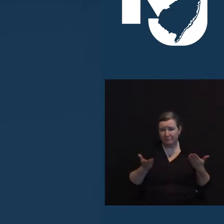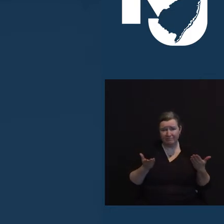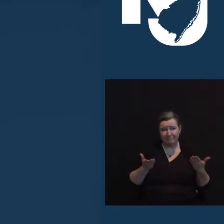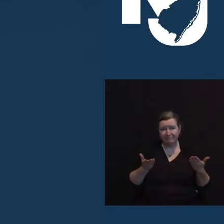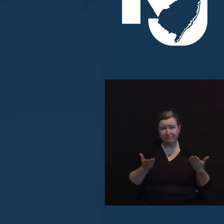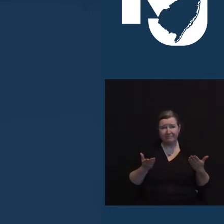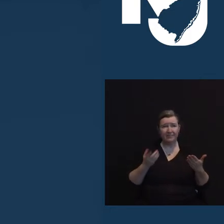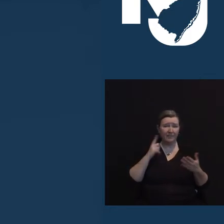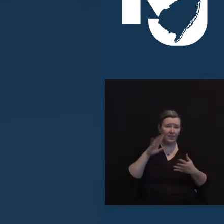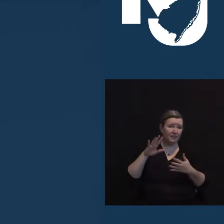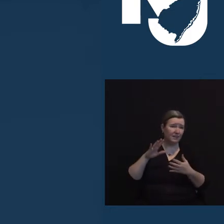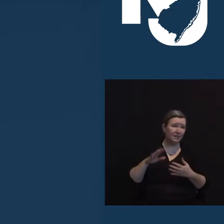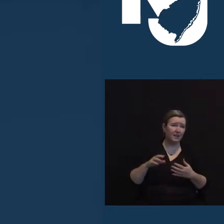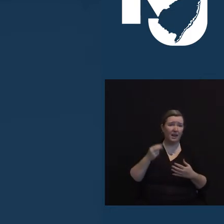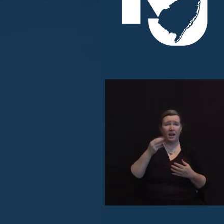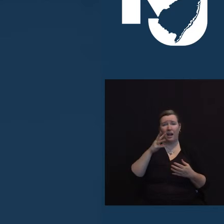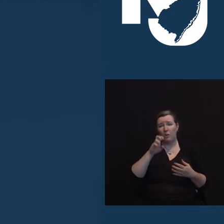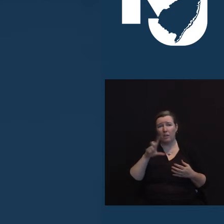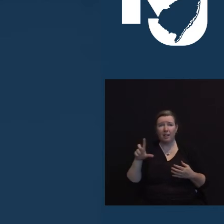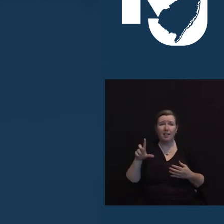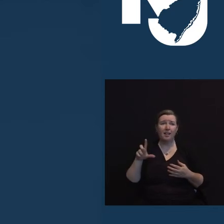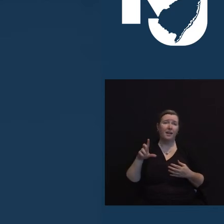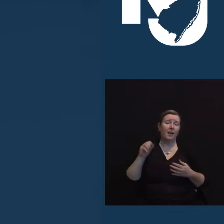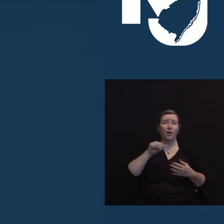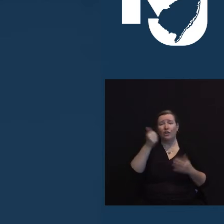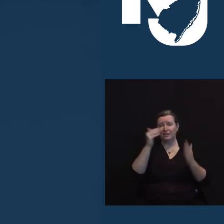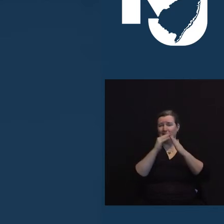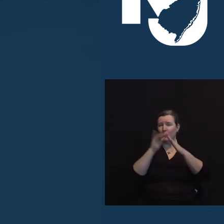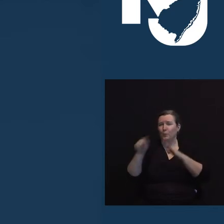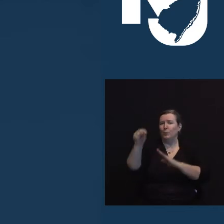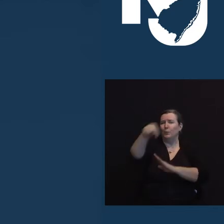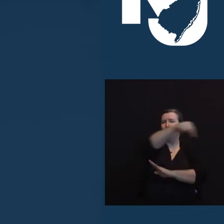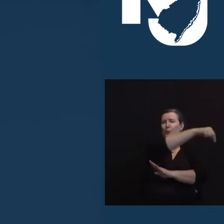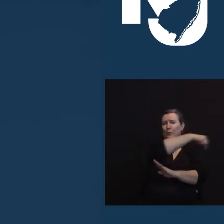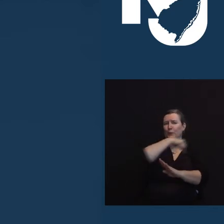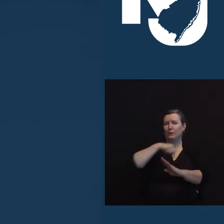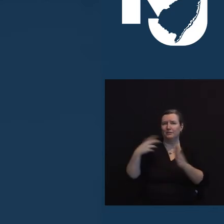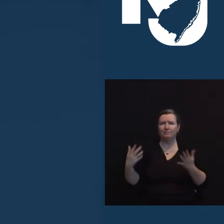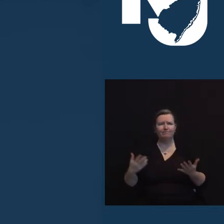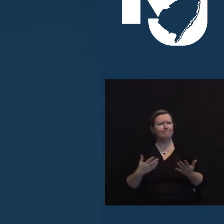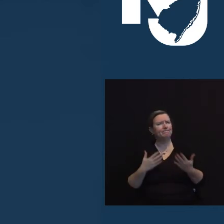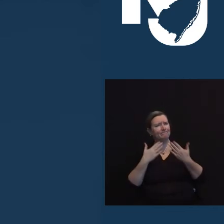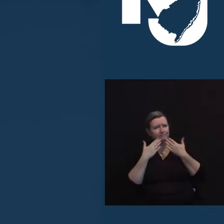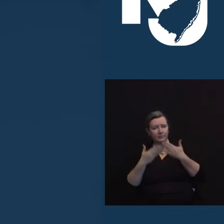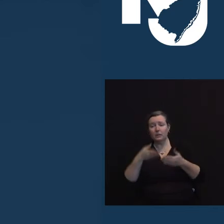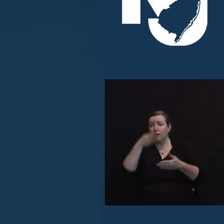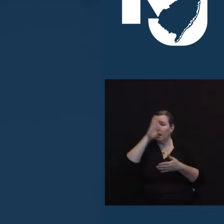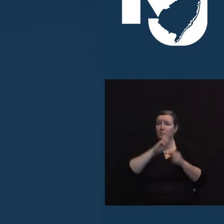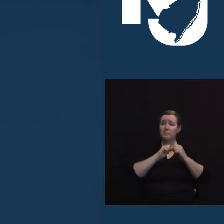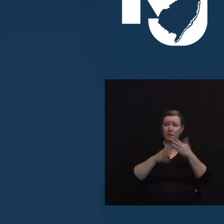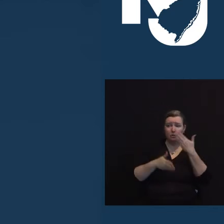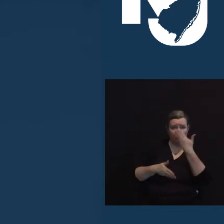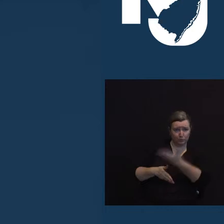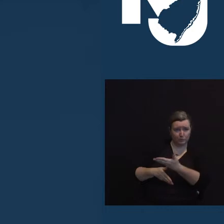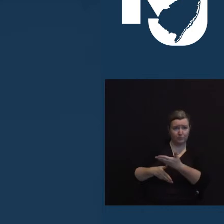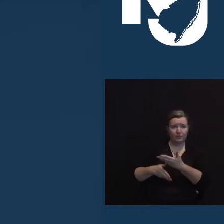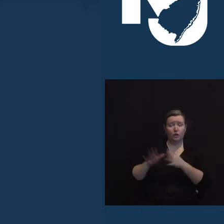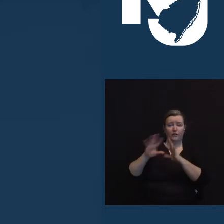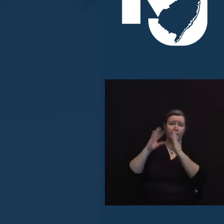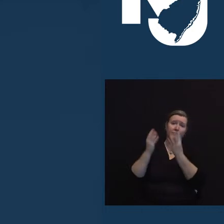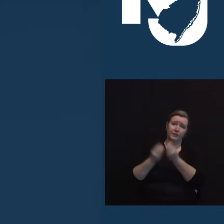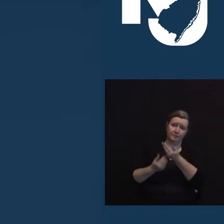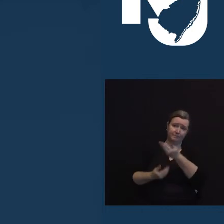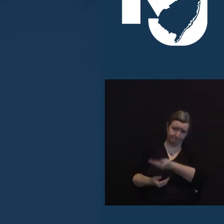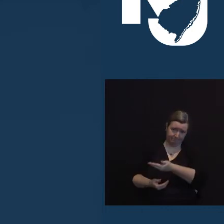many other communities, and they, I know, thank you right back. May God bless and watch over you and your family.